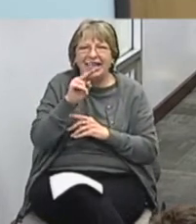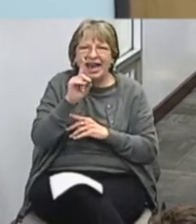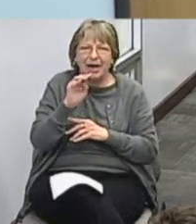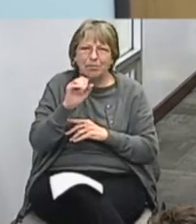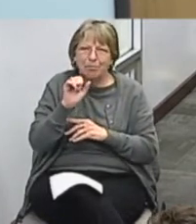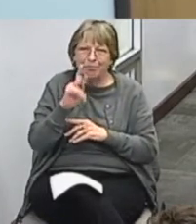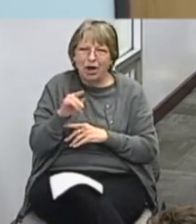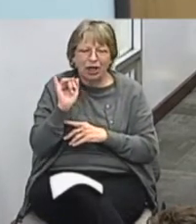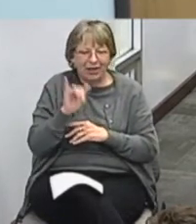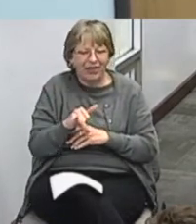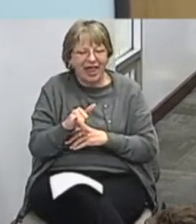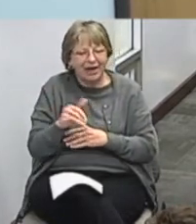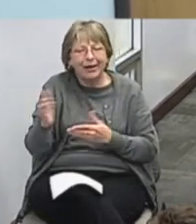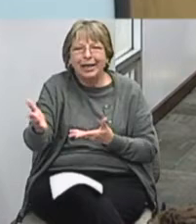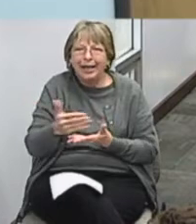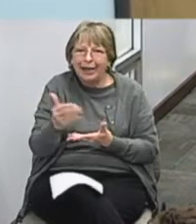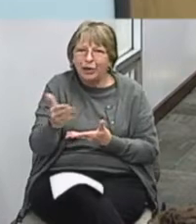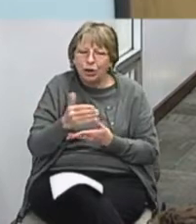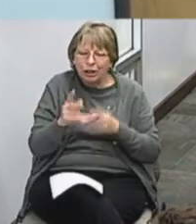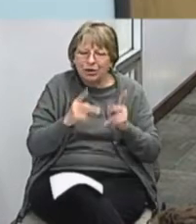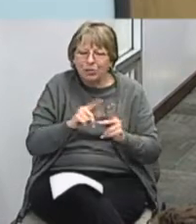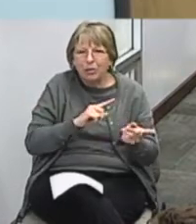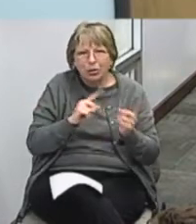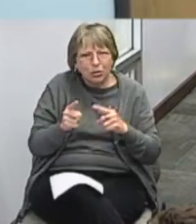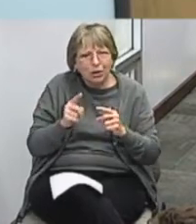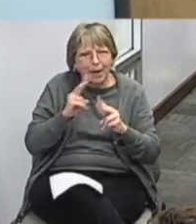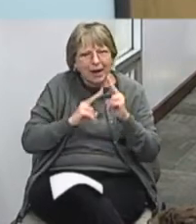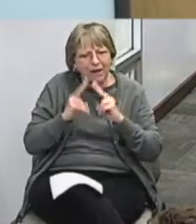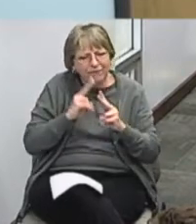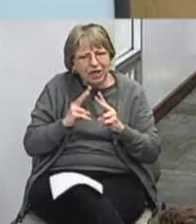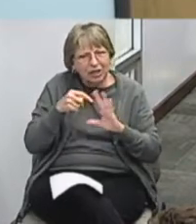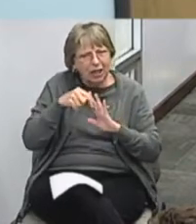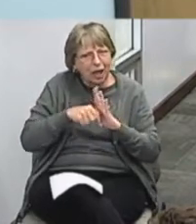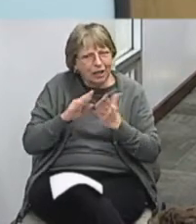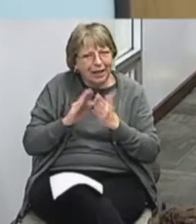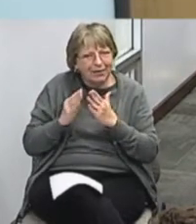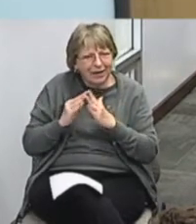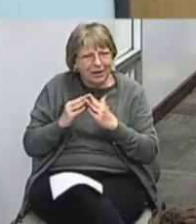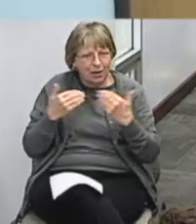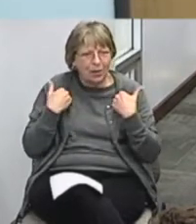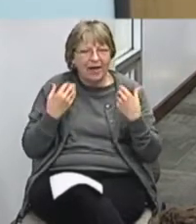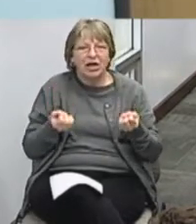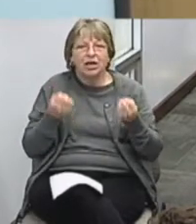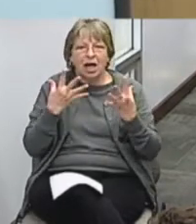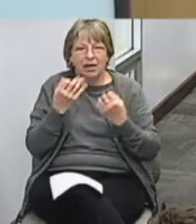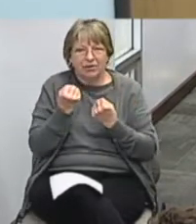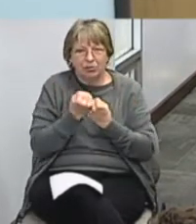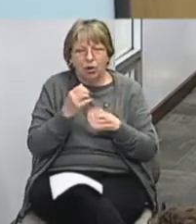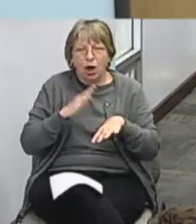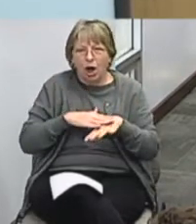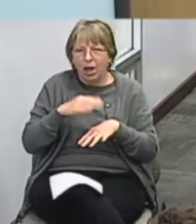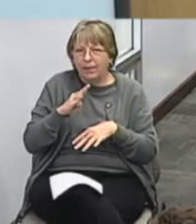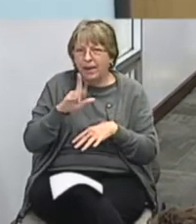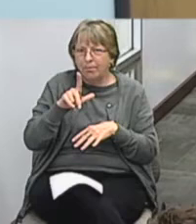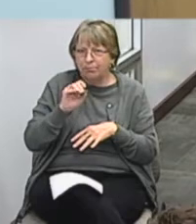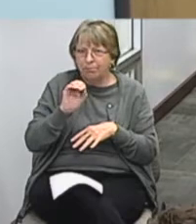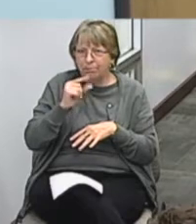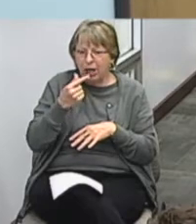more tourists downtown. We have quite a bit of support on the block from business